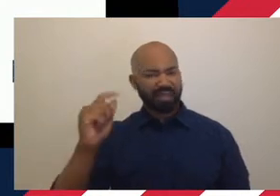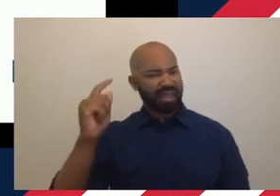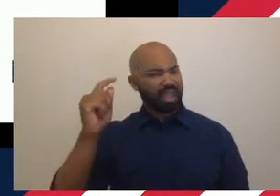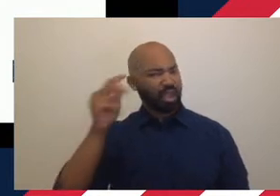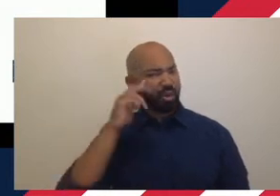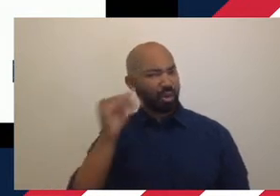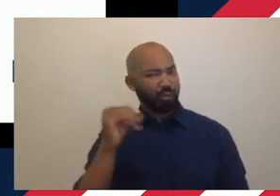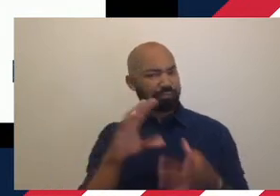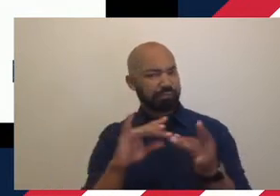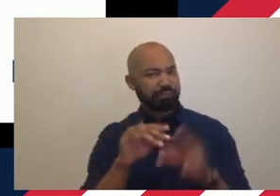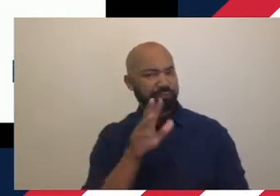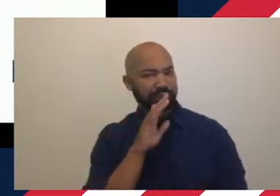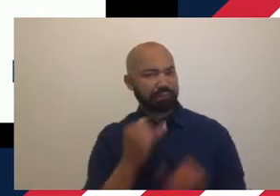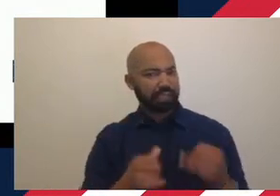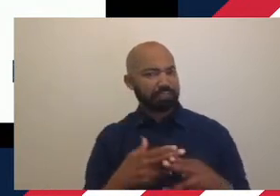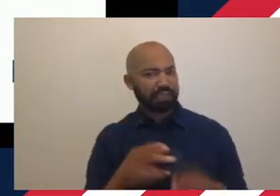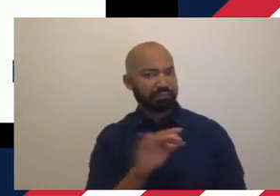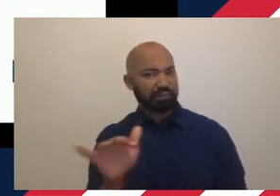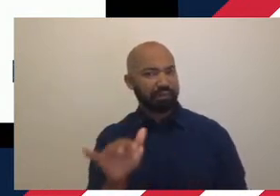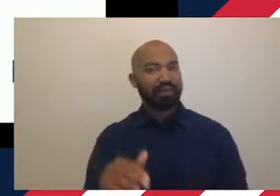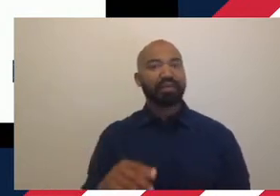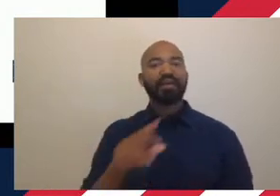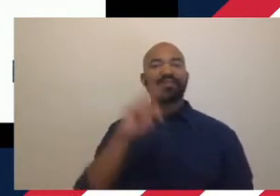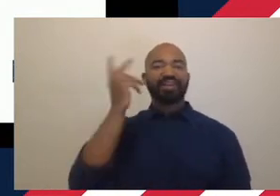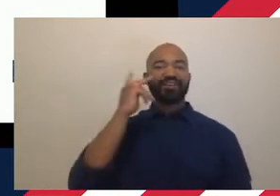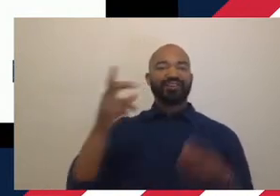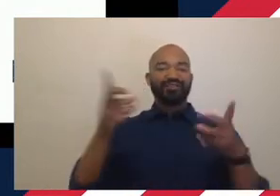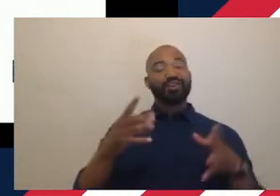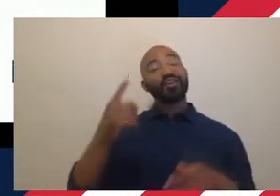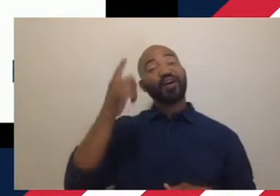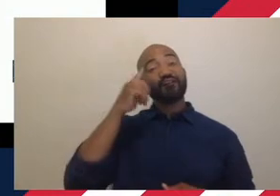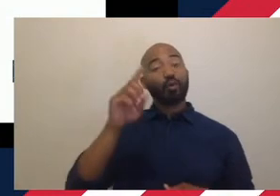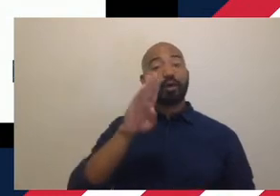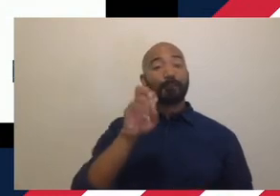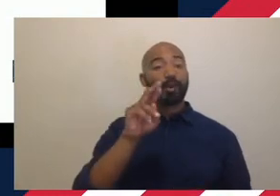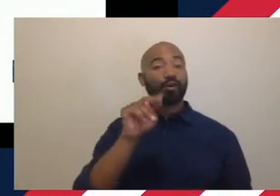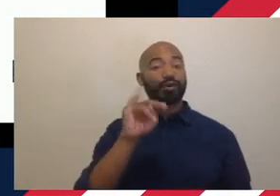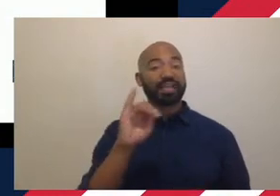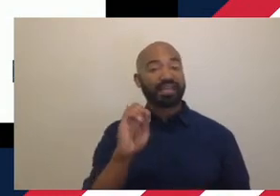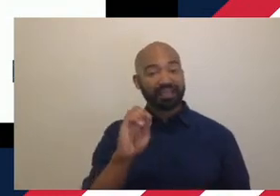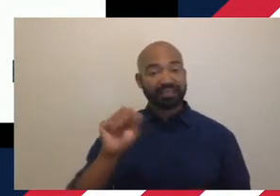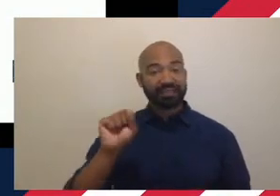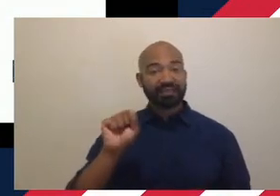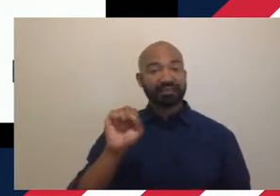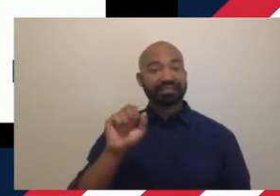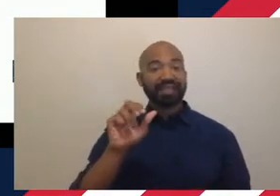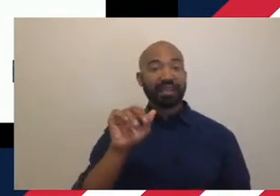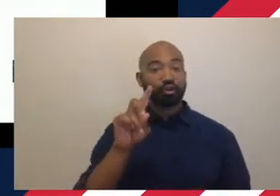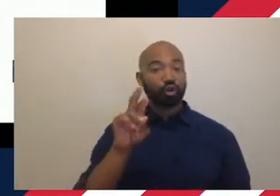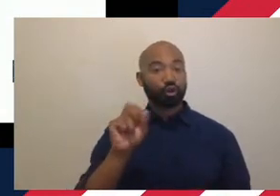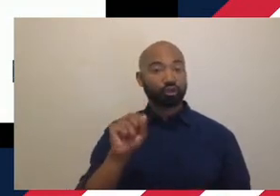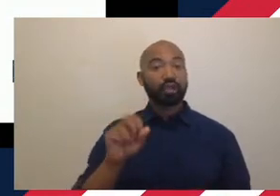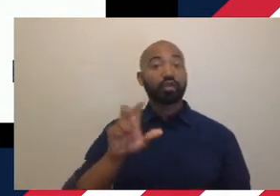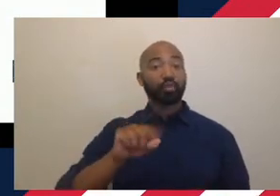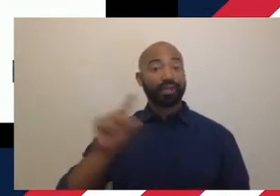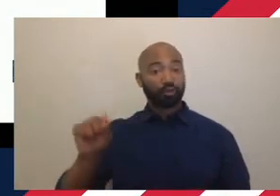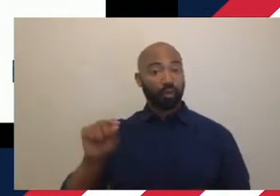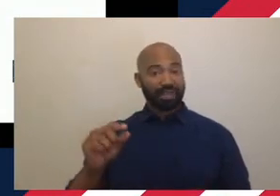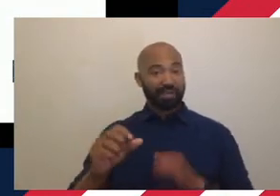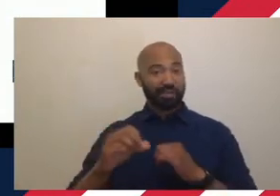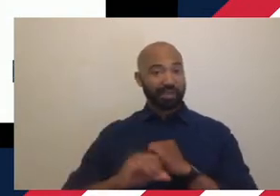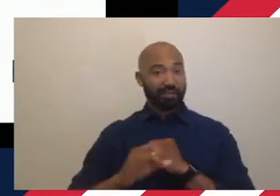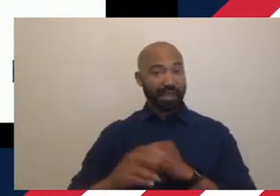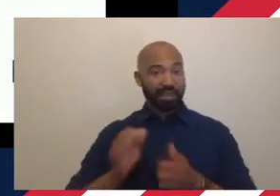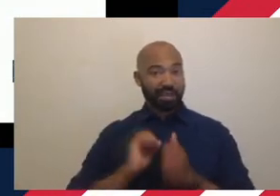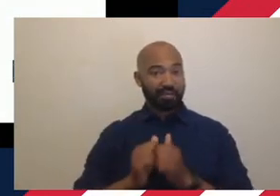New Jersey served as the political director on the Bernie Sanders 2020 campaign. John Orton